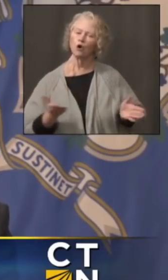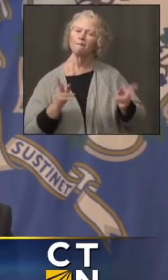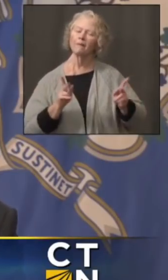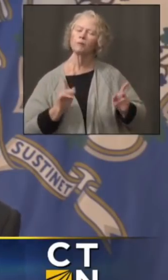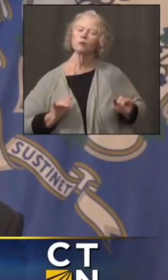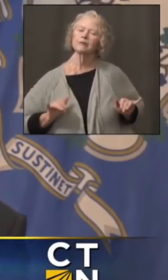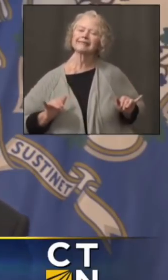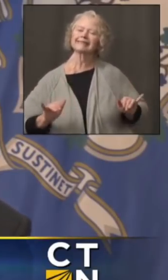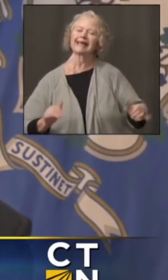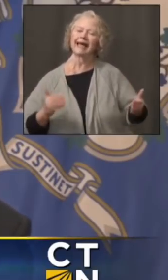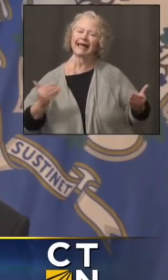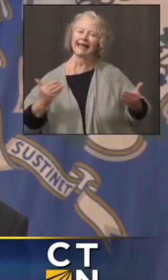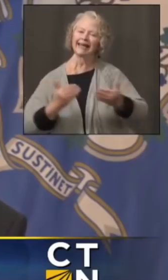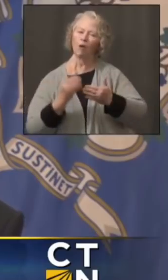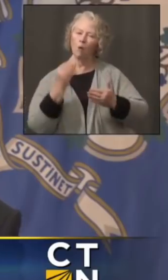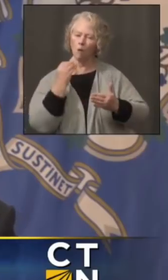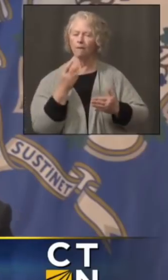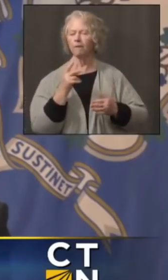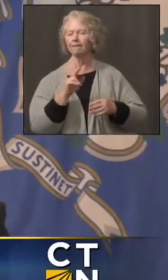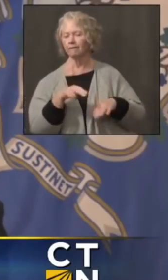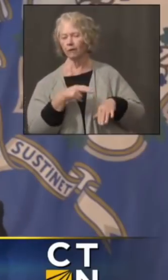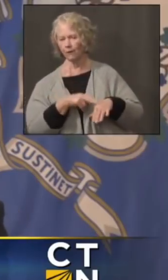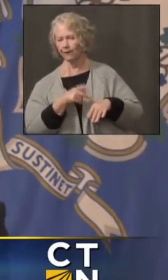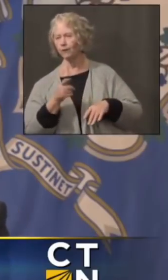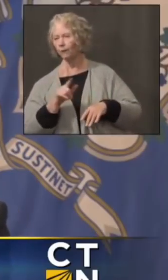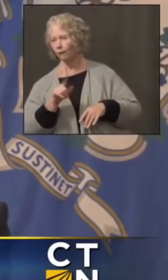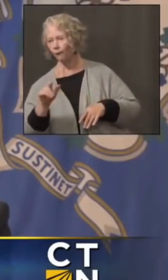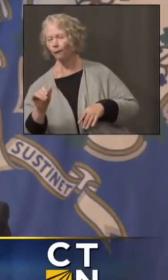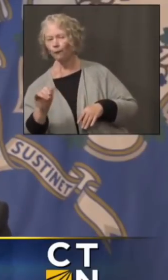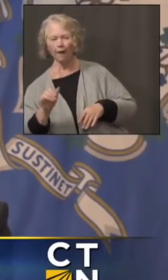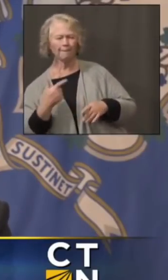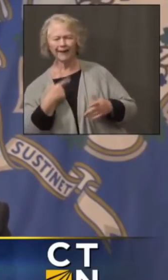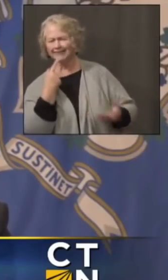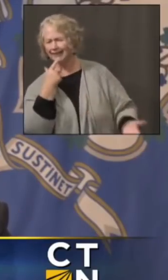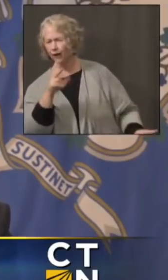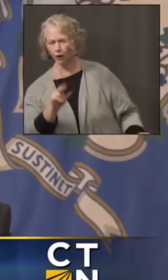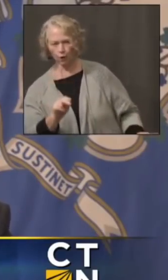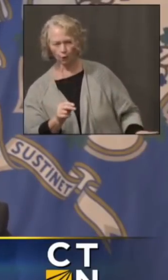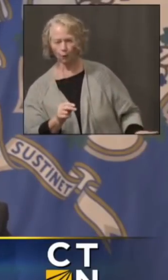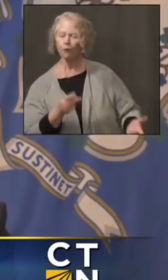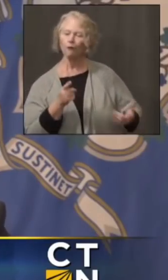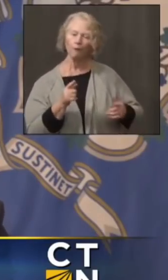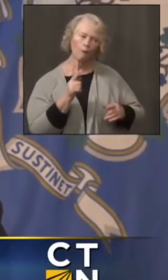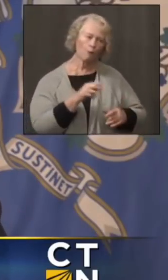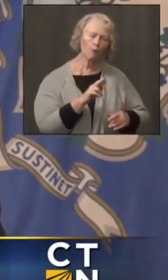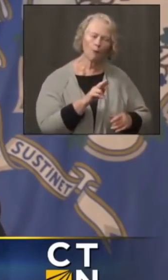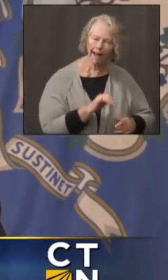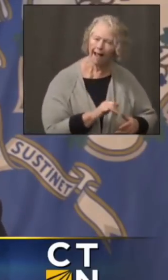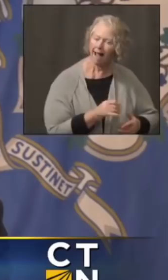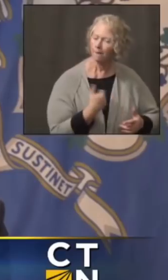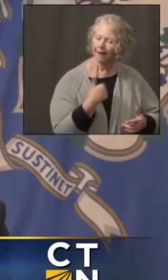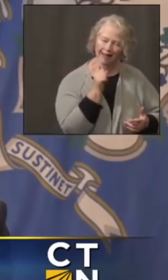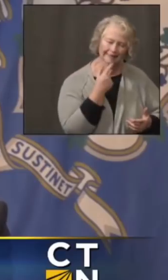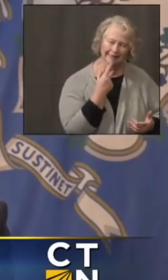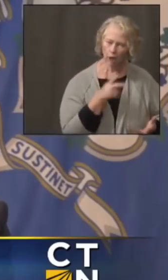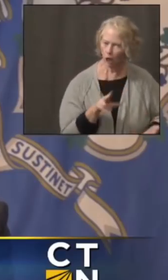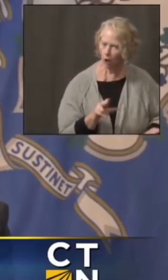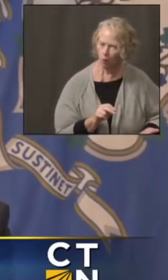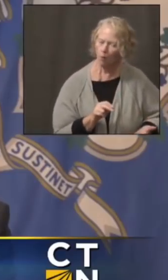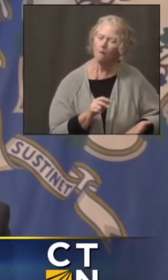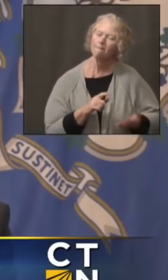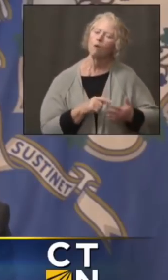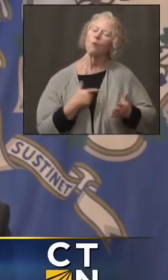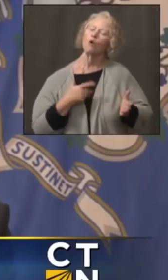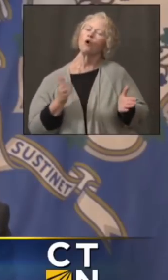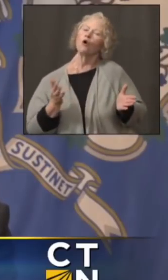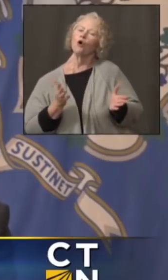to home. Yes, you can travel to New York. We're not going to say no to that. You can travel to Rhode Island. We're not saying no to that. But we are